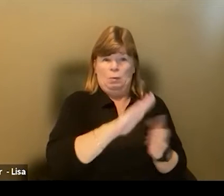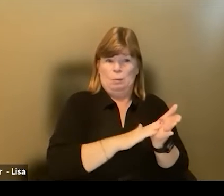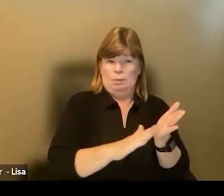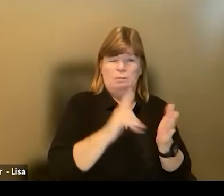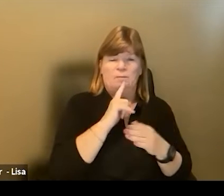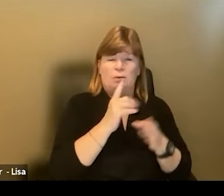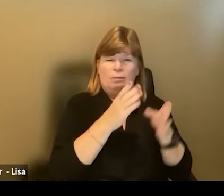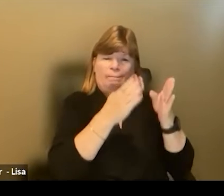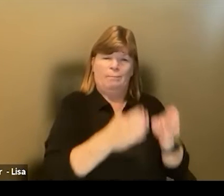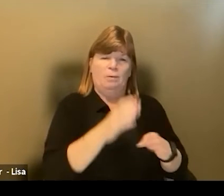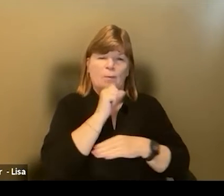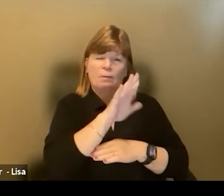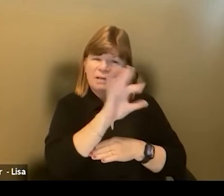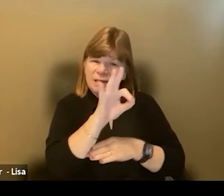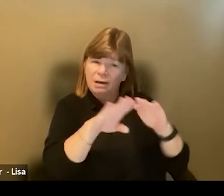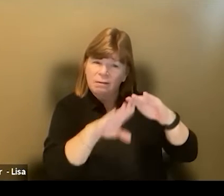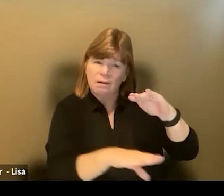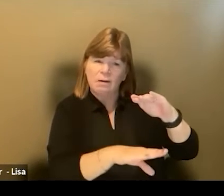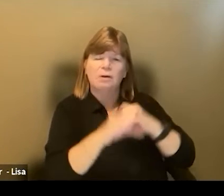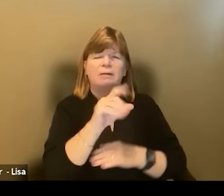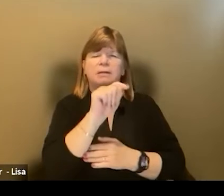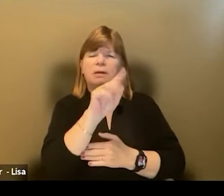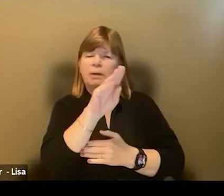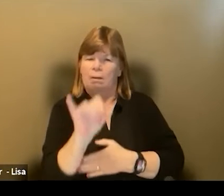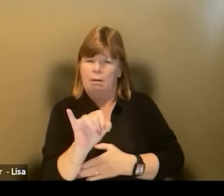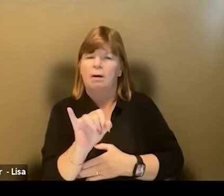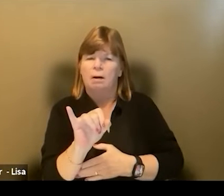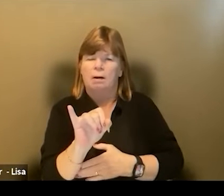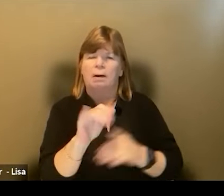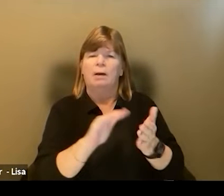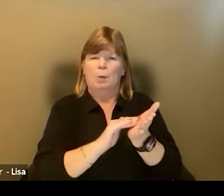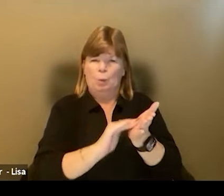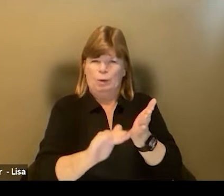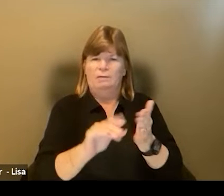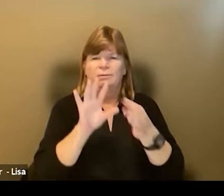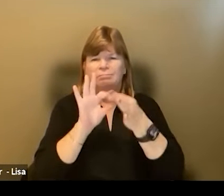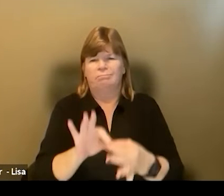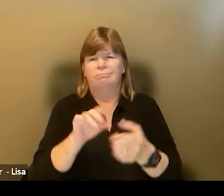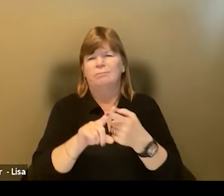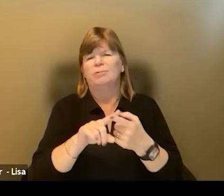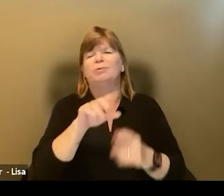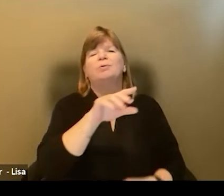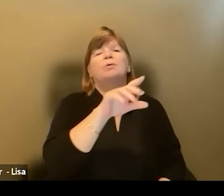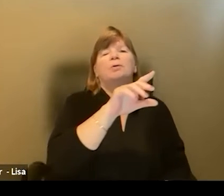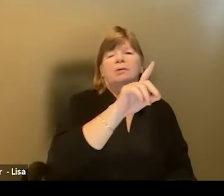for individuals 59 and under and the traumatic brain injury waiver to the Division of Disability and Rehabilitative